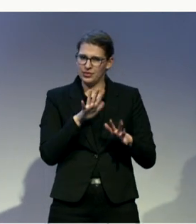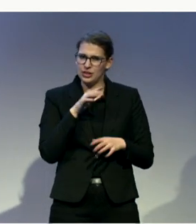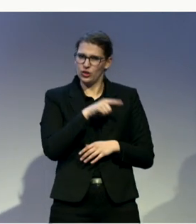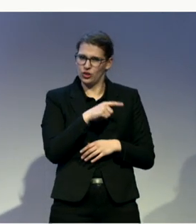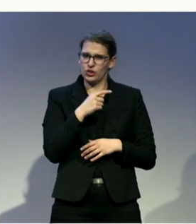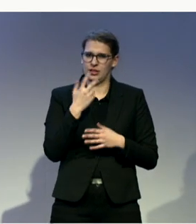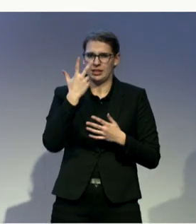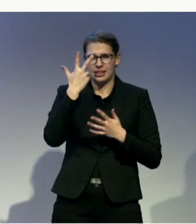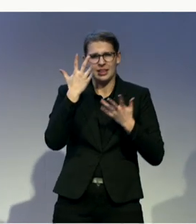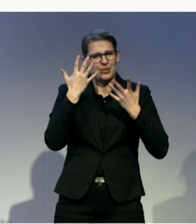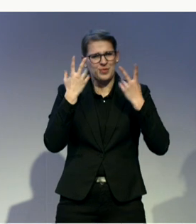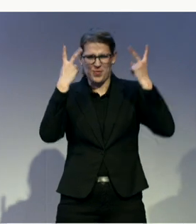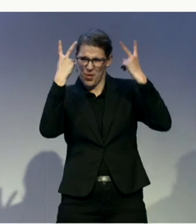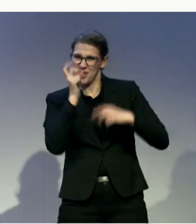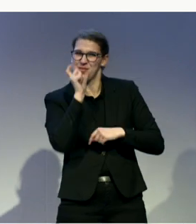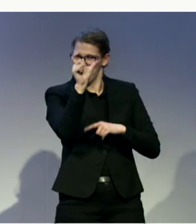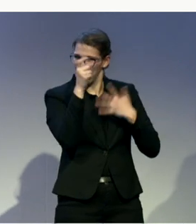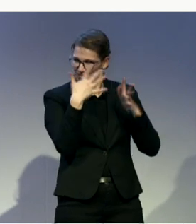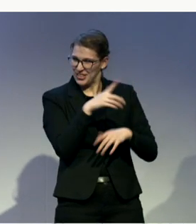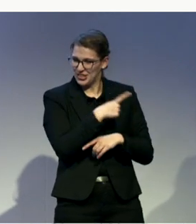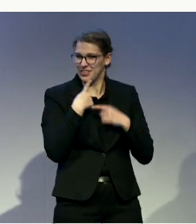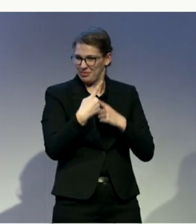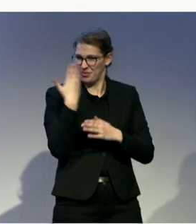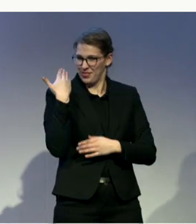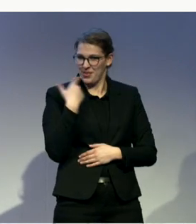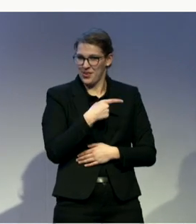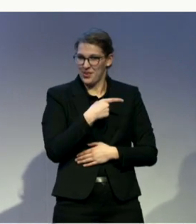just very three keywords on how you see